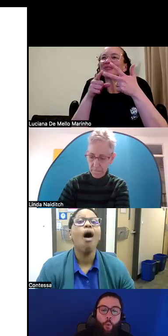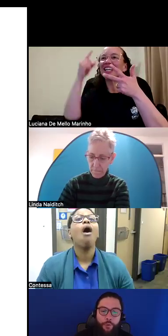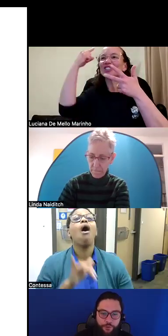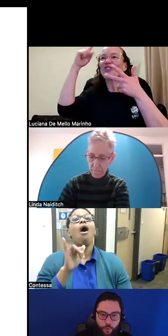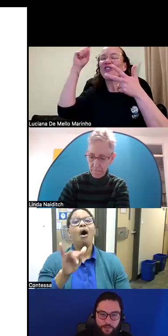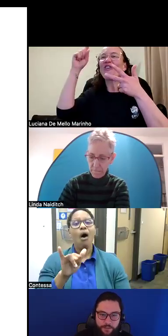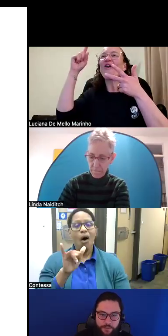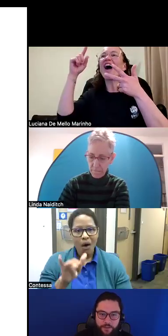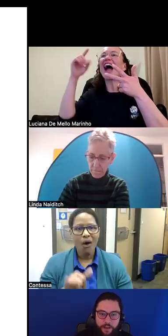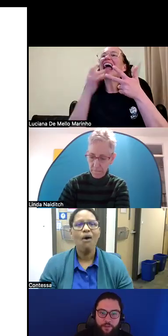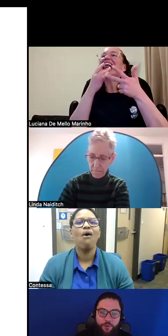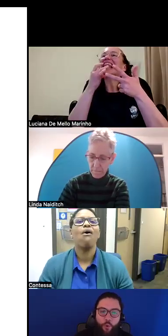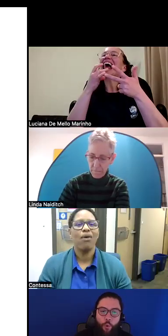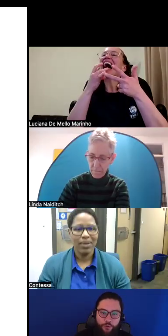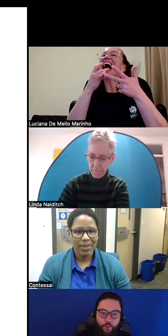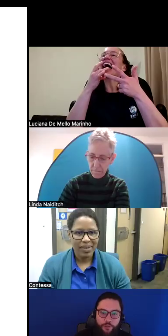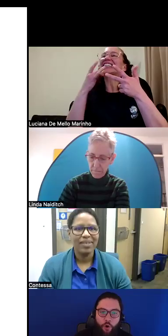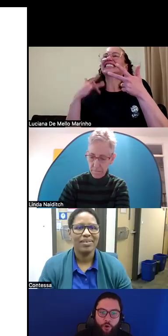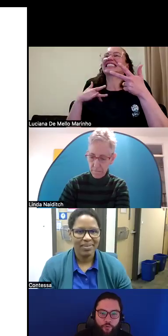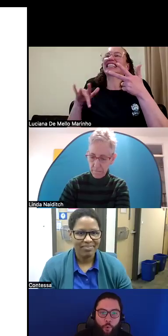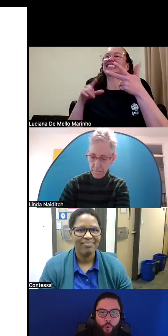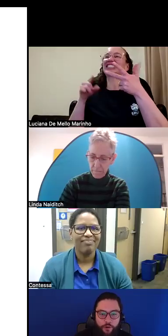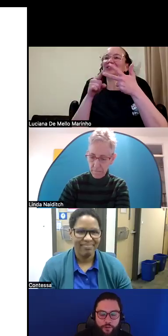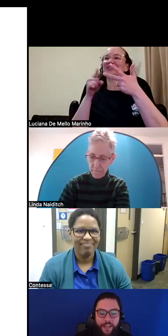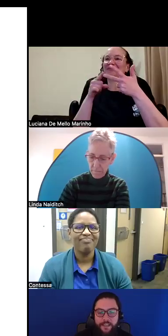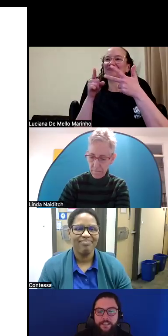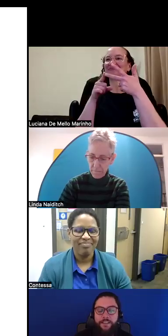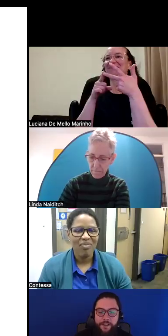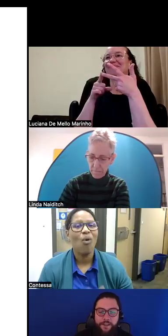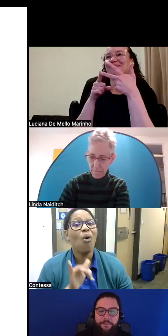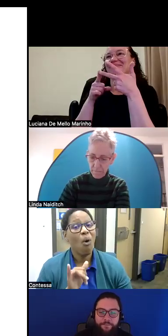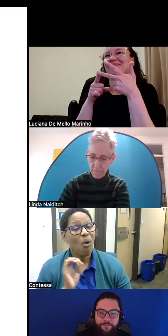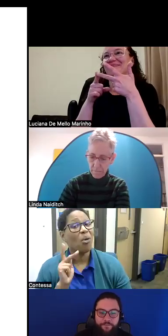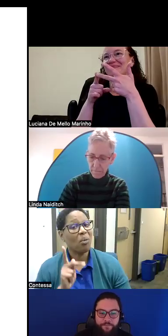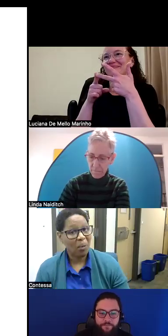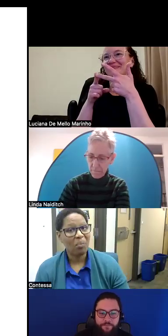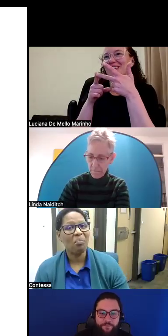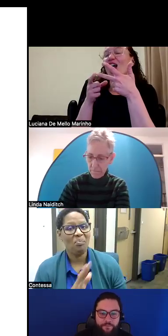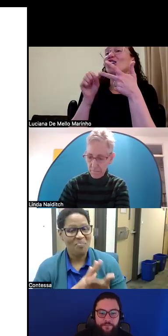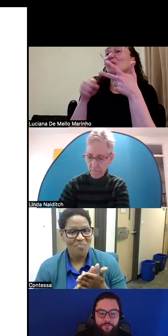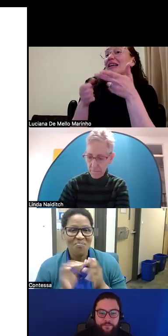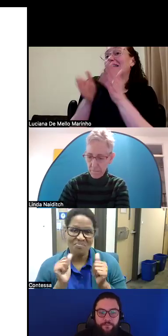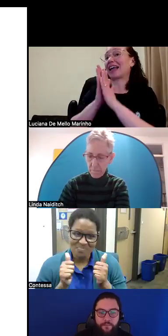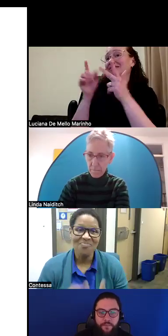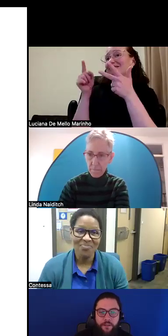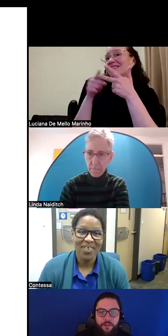the orange ones. And those orange ones are for light sensitivity.